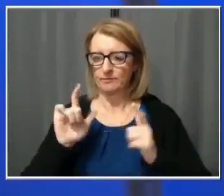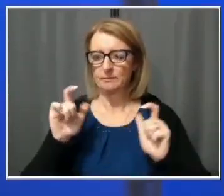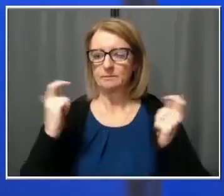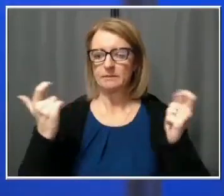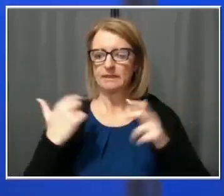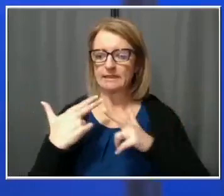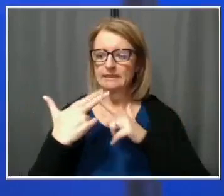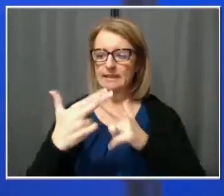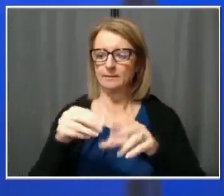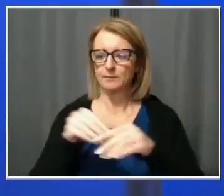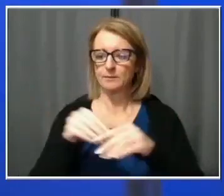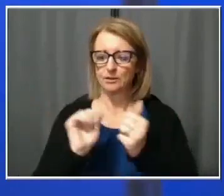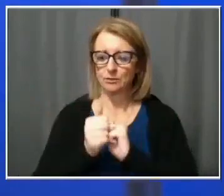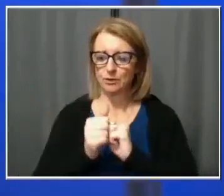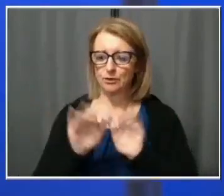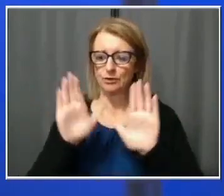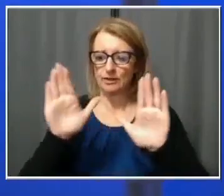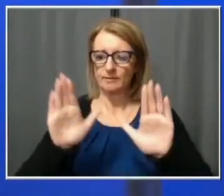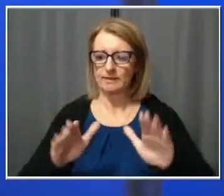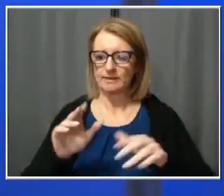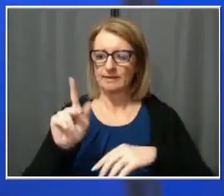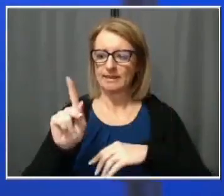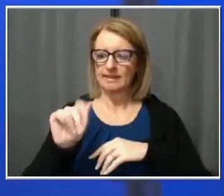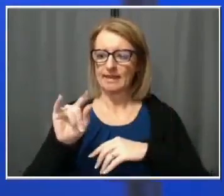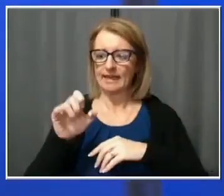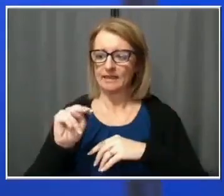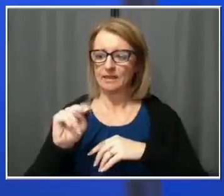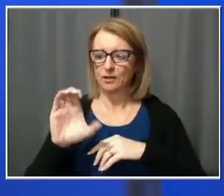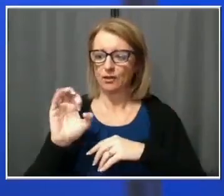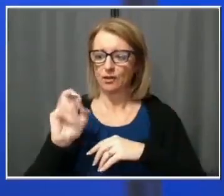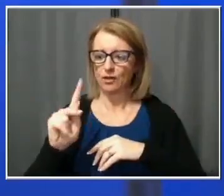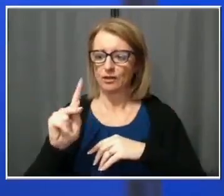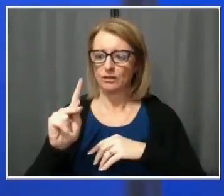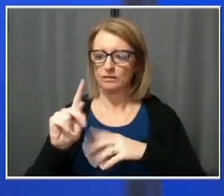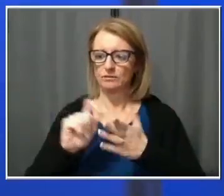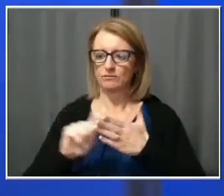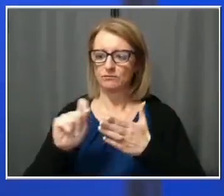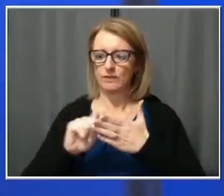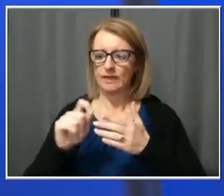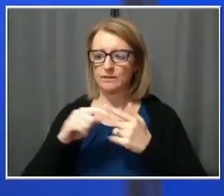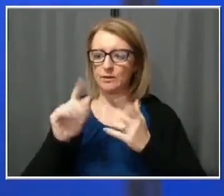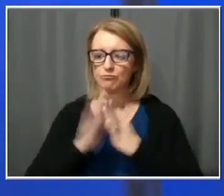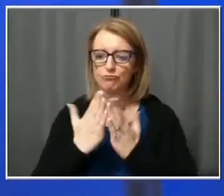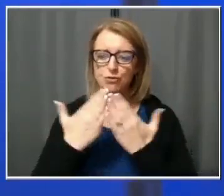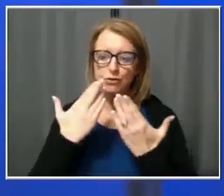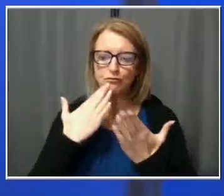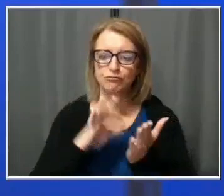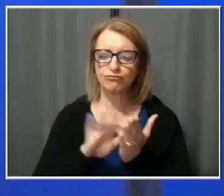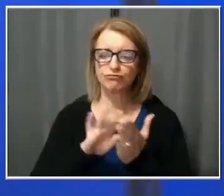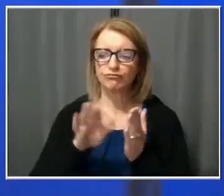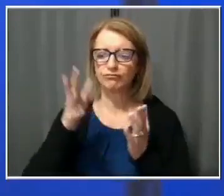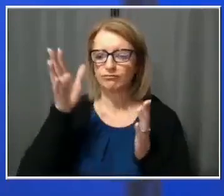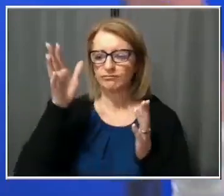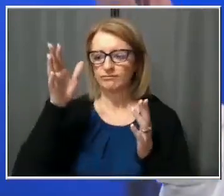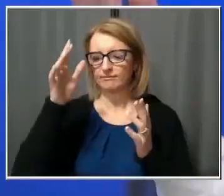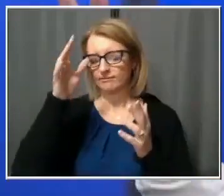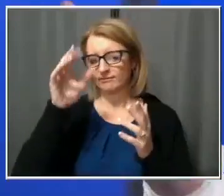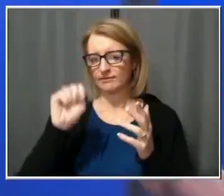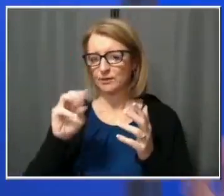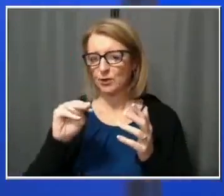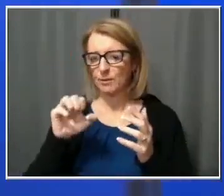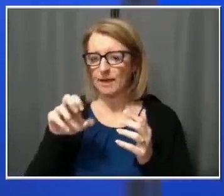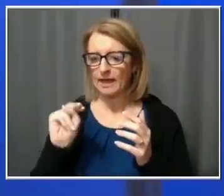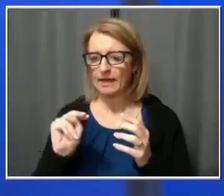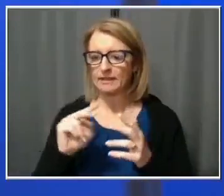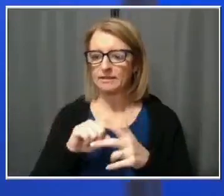in sports right now doing amazing things. You have Caitlin Clark, who is rewriting the record book for men and women. You have Simone Biles doing amazing things, creating new skills that men